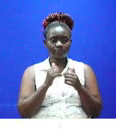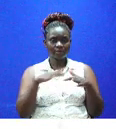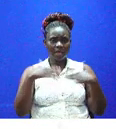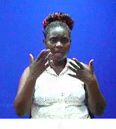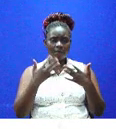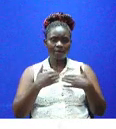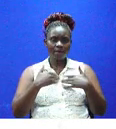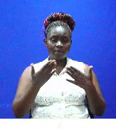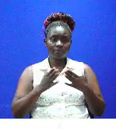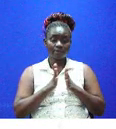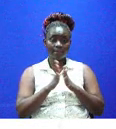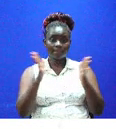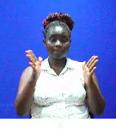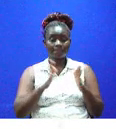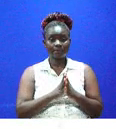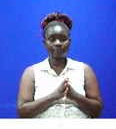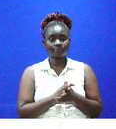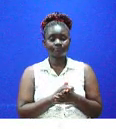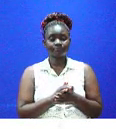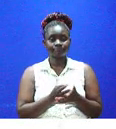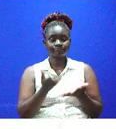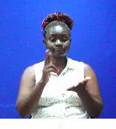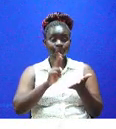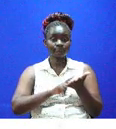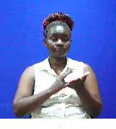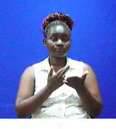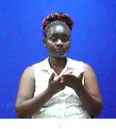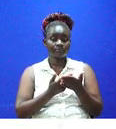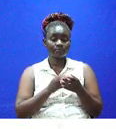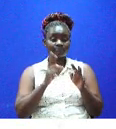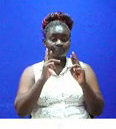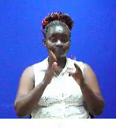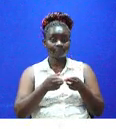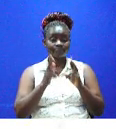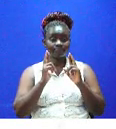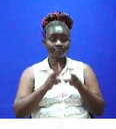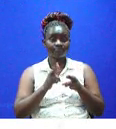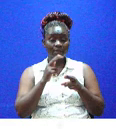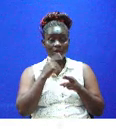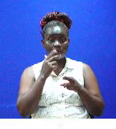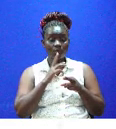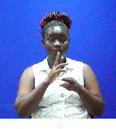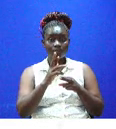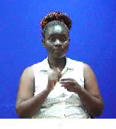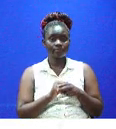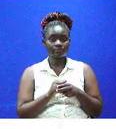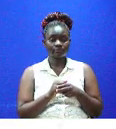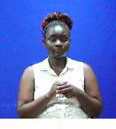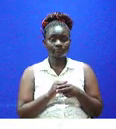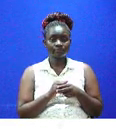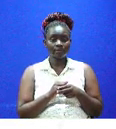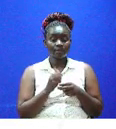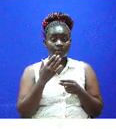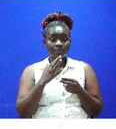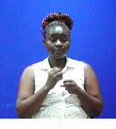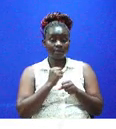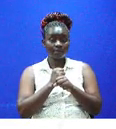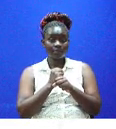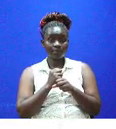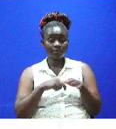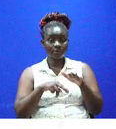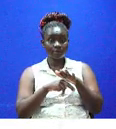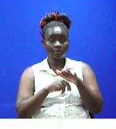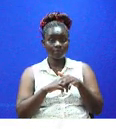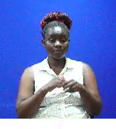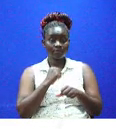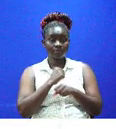a public register for sex offenders? We have sex offenders who've been convicted and they're still working in nursery schools.